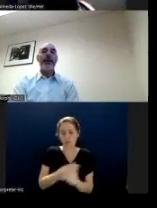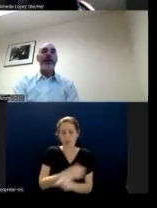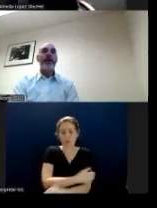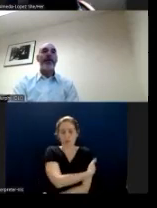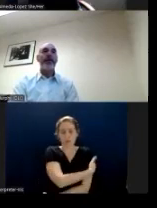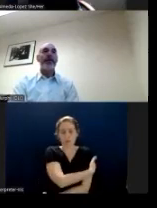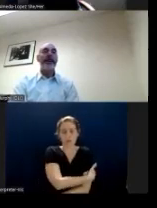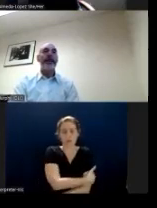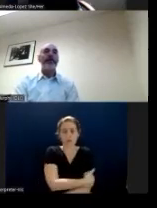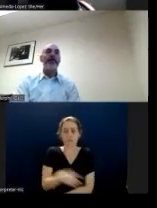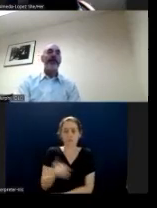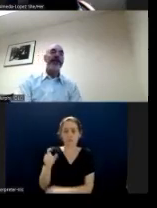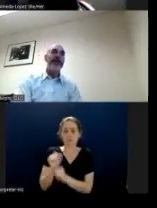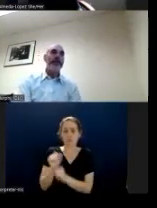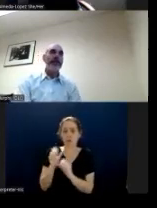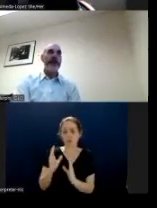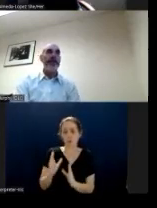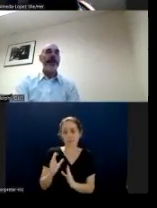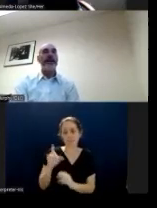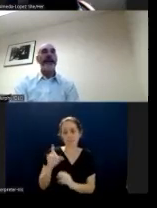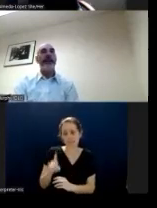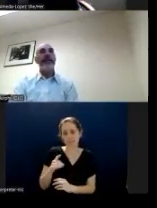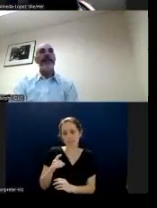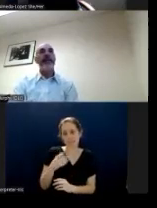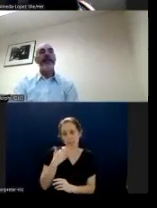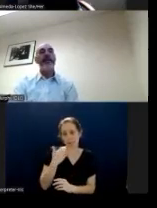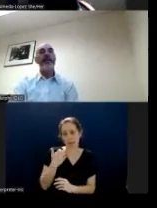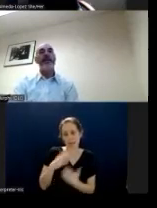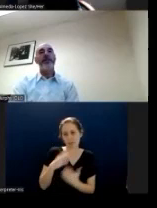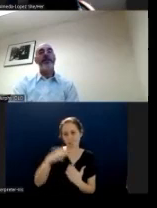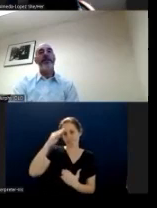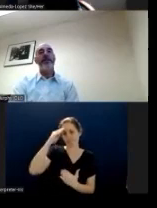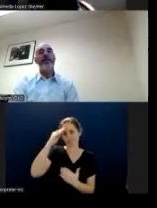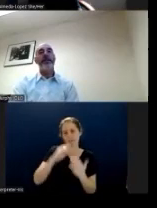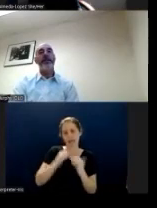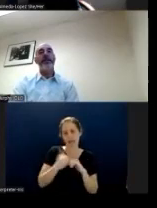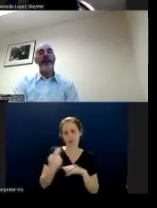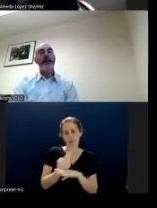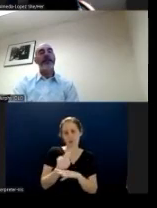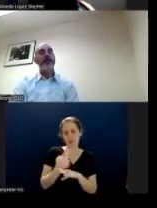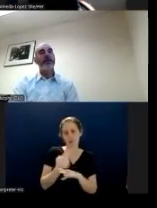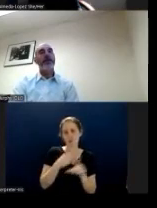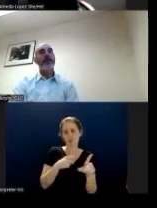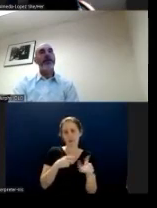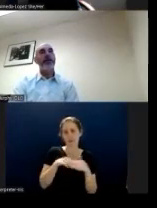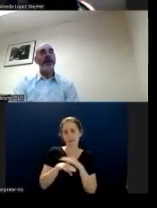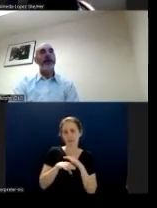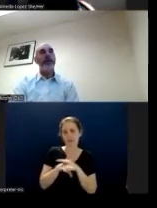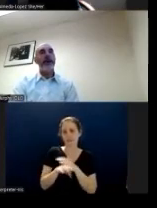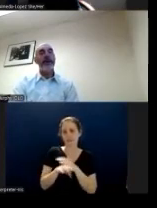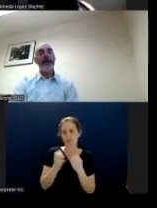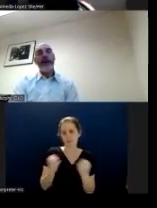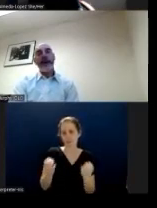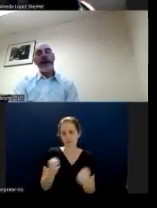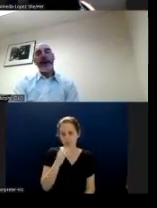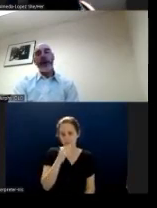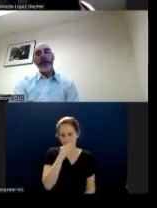And the poll workers really need to be better educated on the use of accessible voting